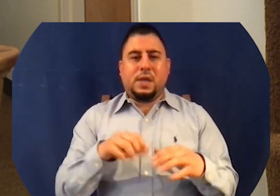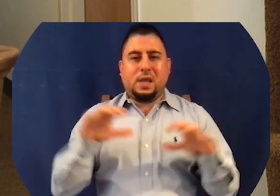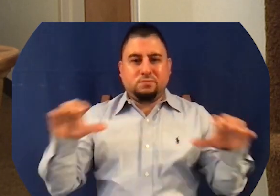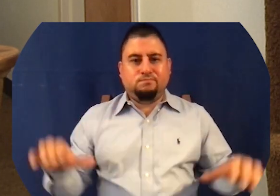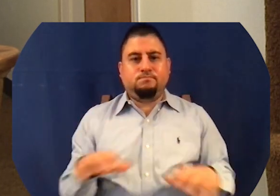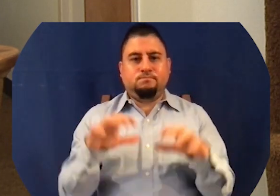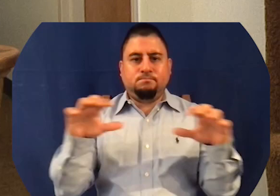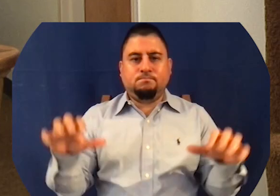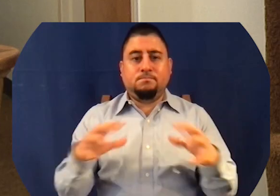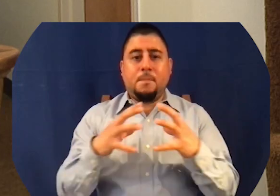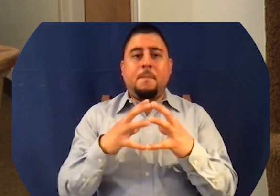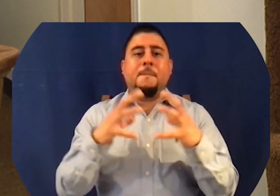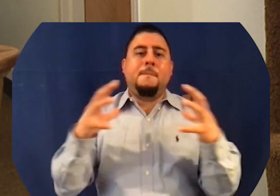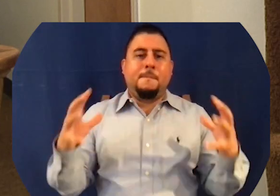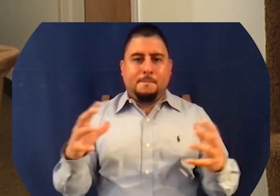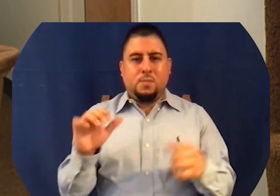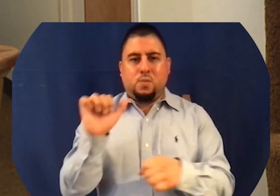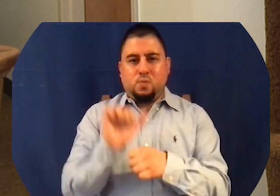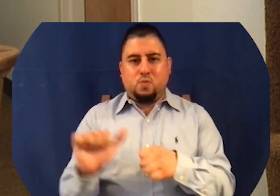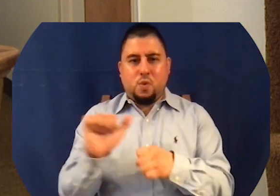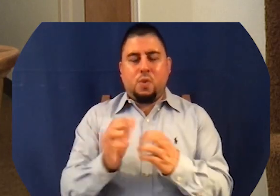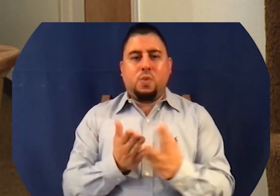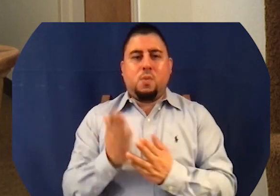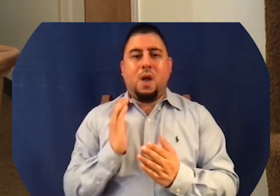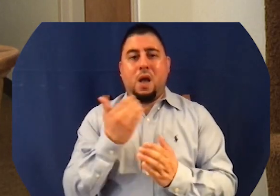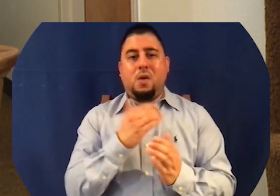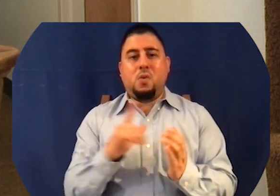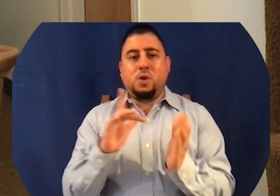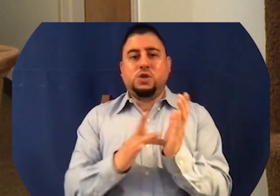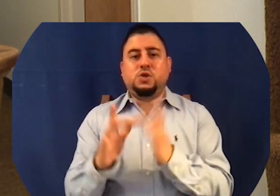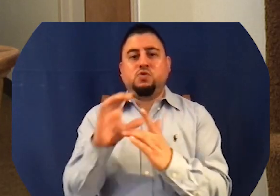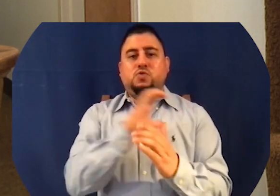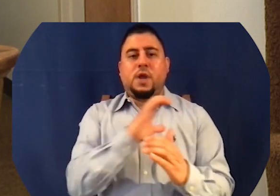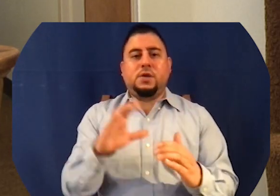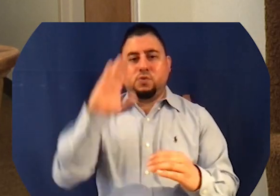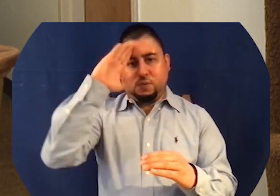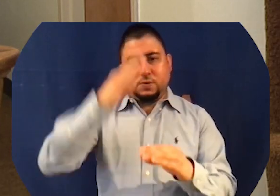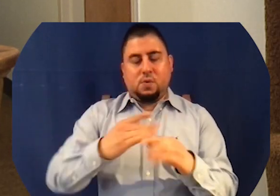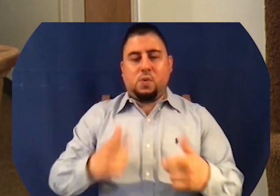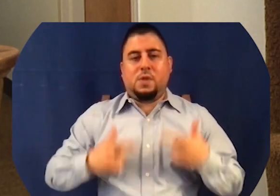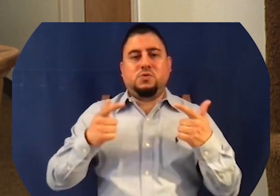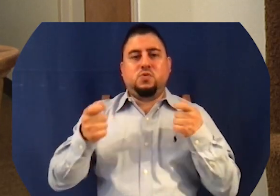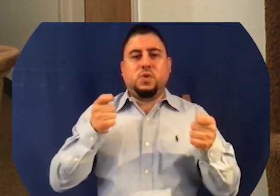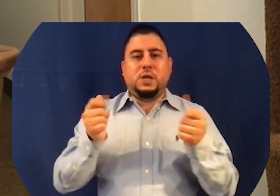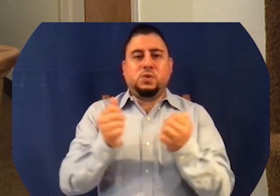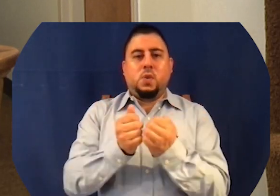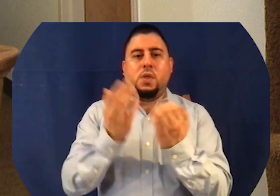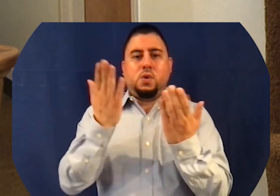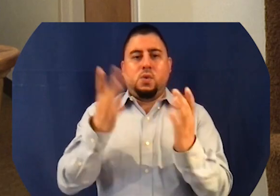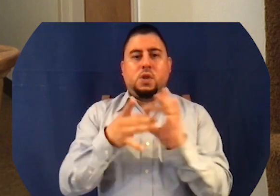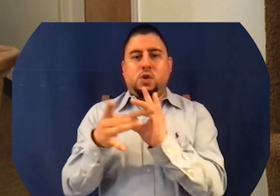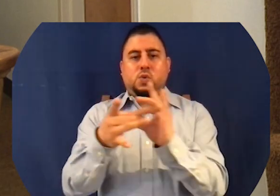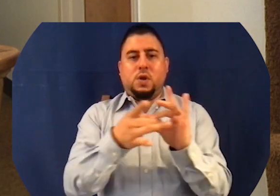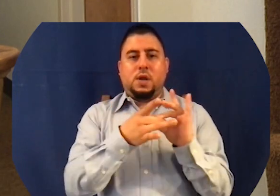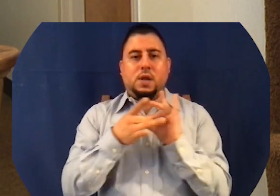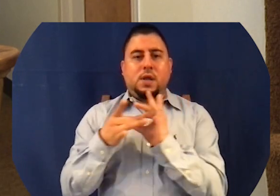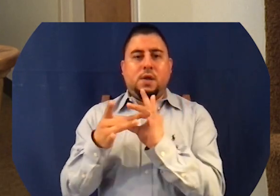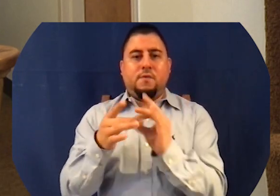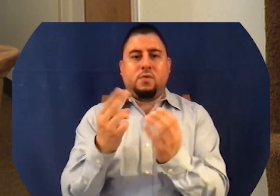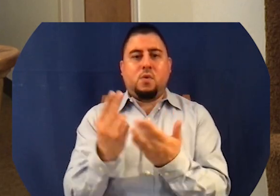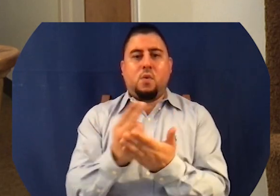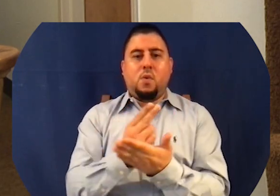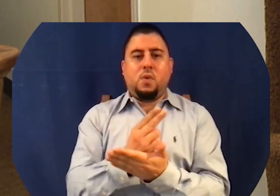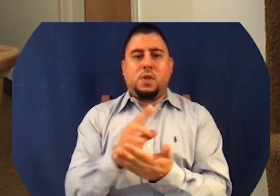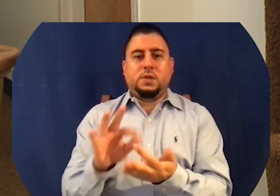good works, through our Lord Jesus Christ, your Son, who lives and reigns with you in the unity of the Holy